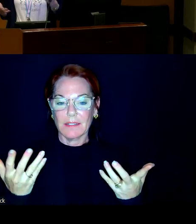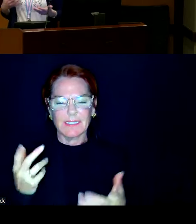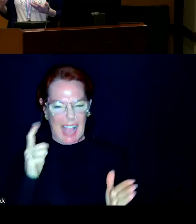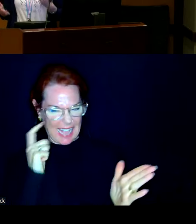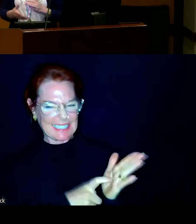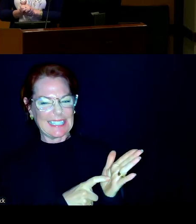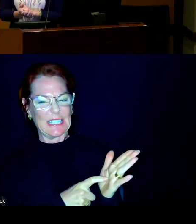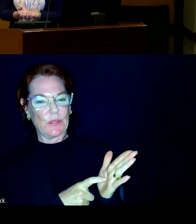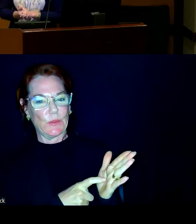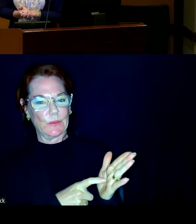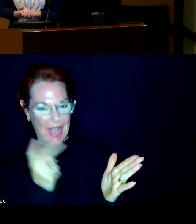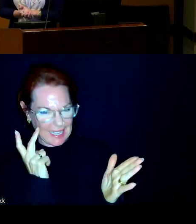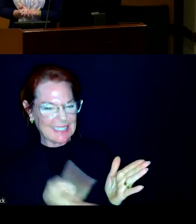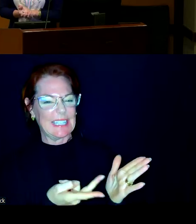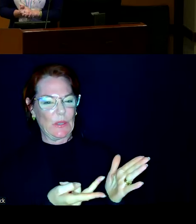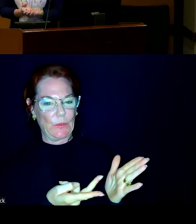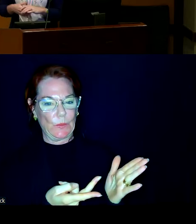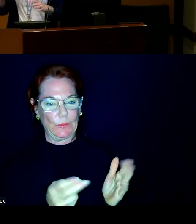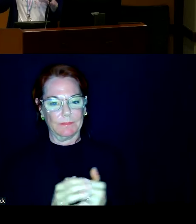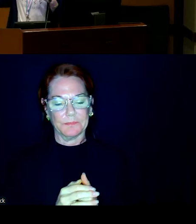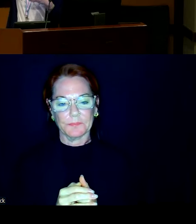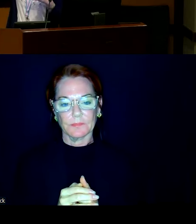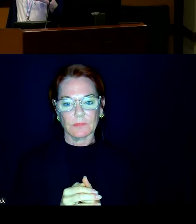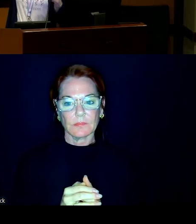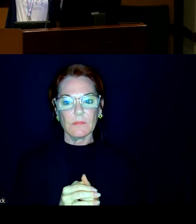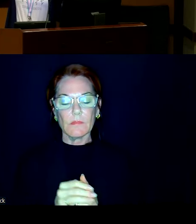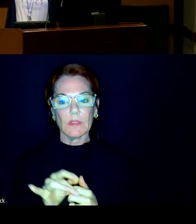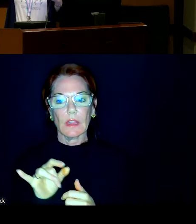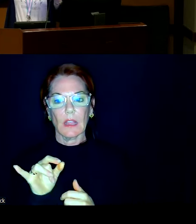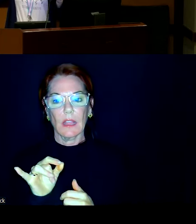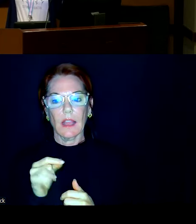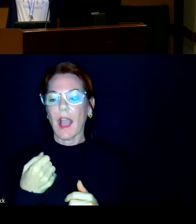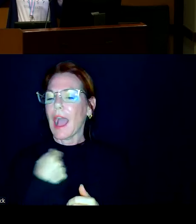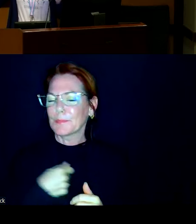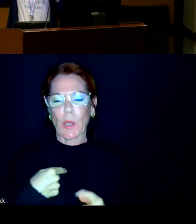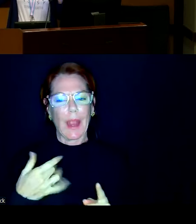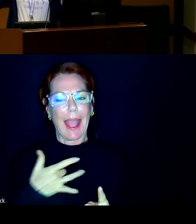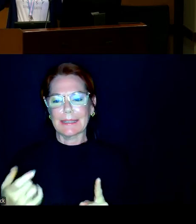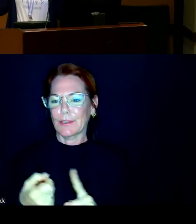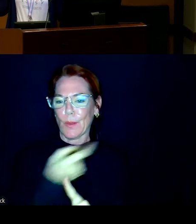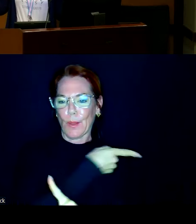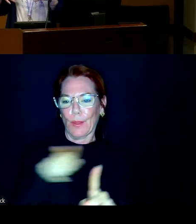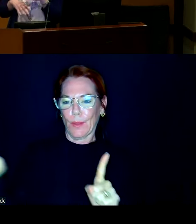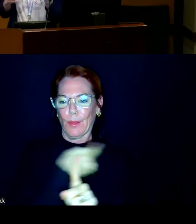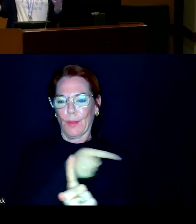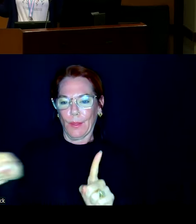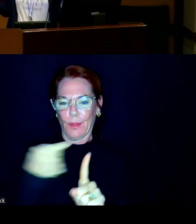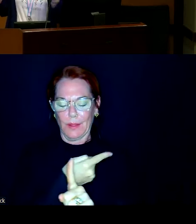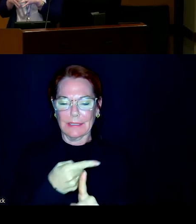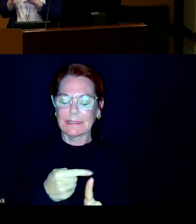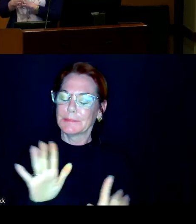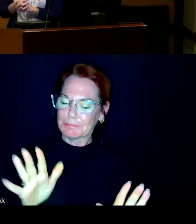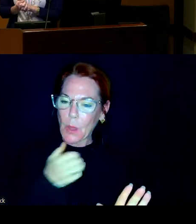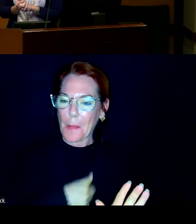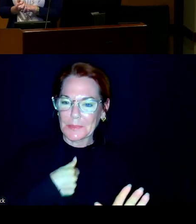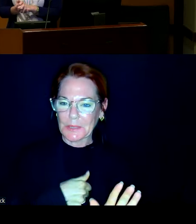Part of it's just thinking about what works the best for you. I apologize if I jump around, because there's bits and pieces of the next few slides that all kind of like